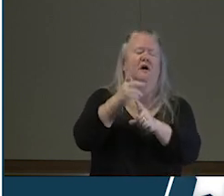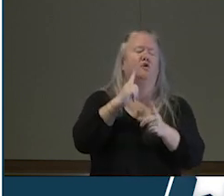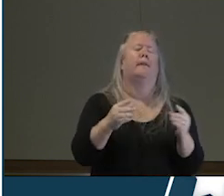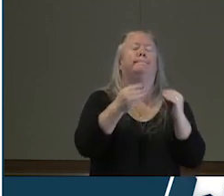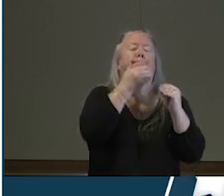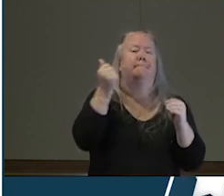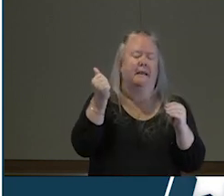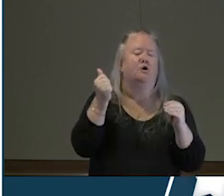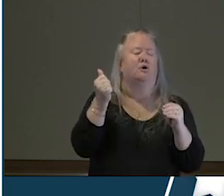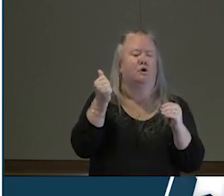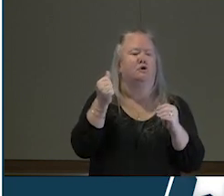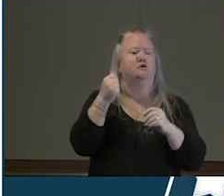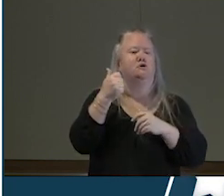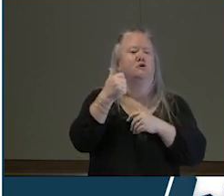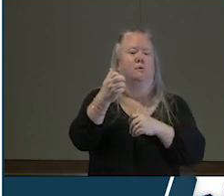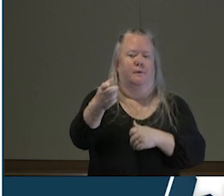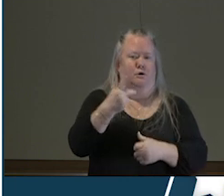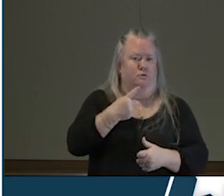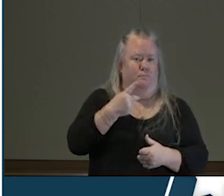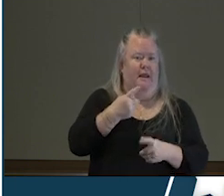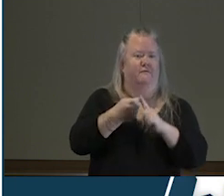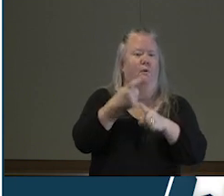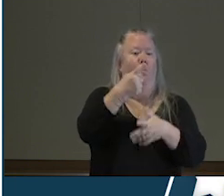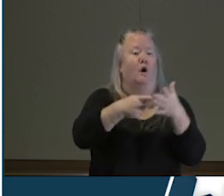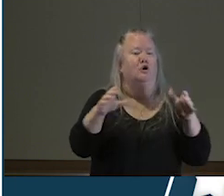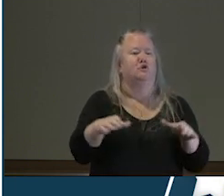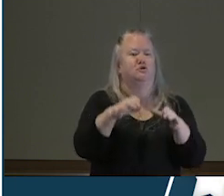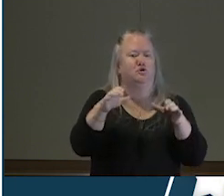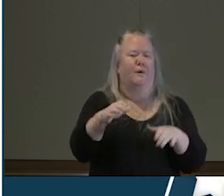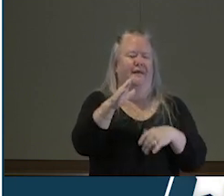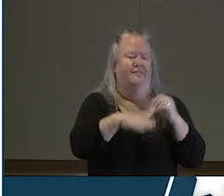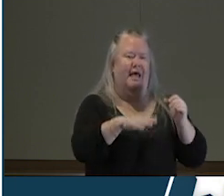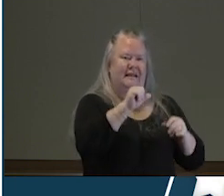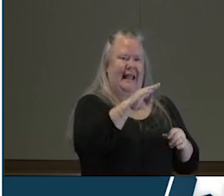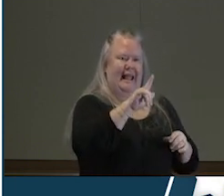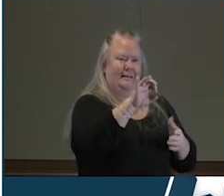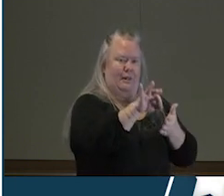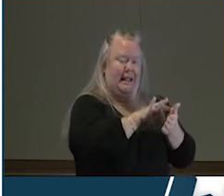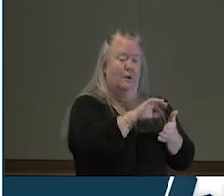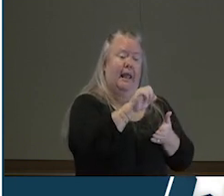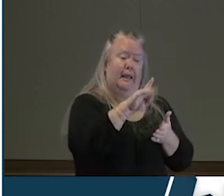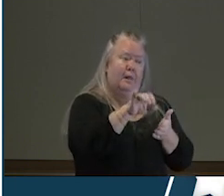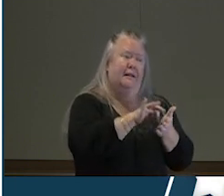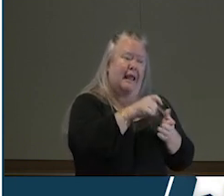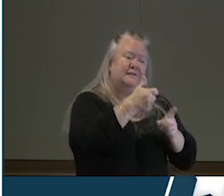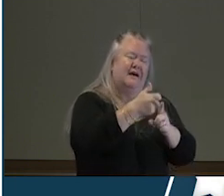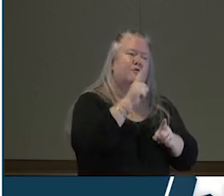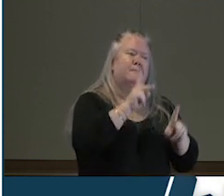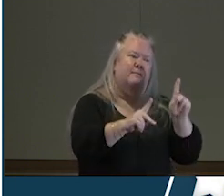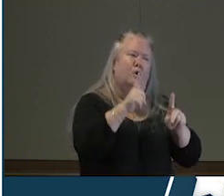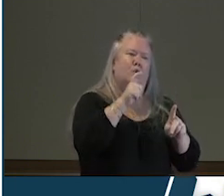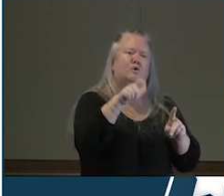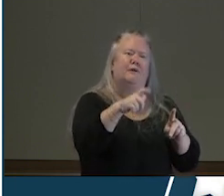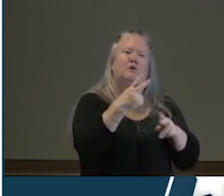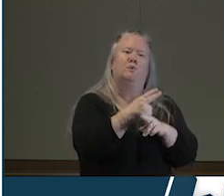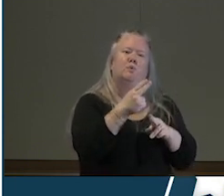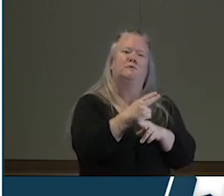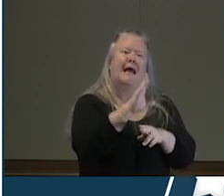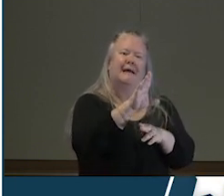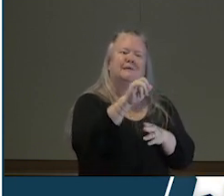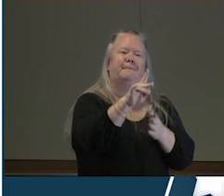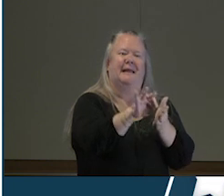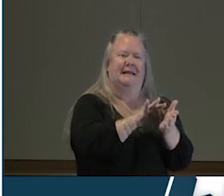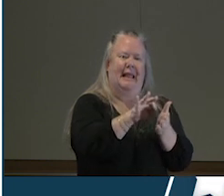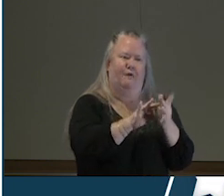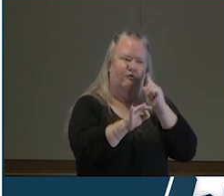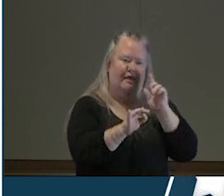much better structure and return out of what you're doing than an able account. Able account is really for people that you need to use it as a bank account,